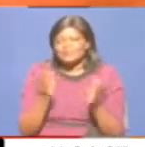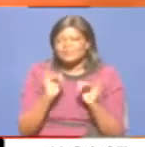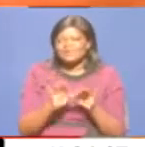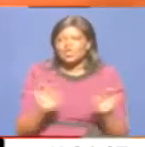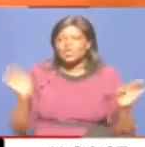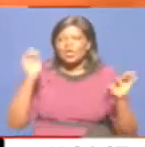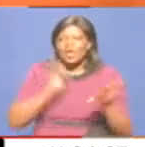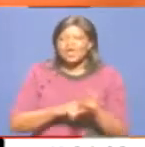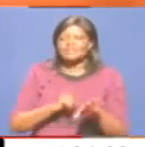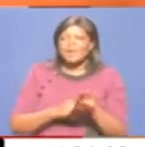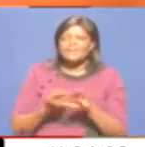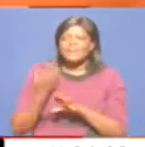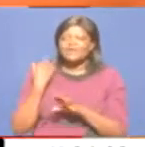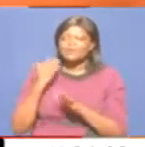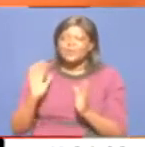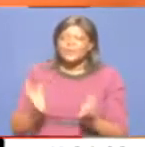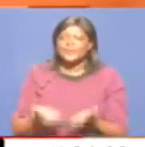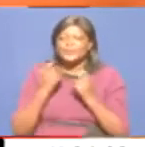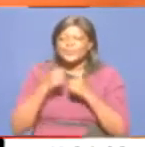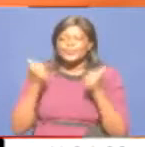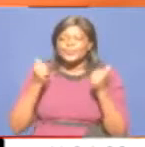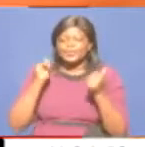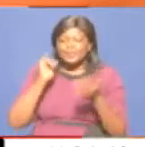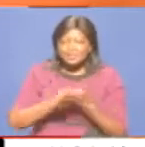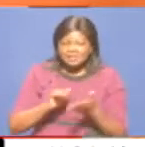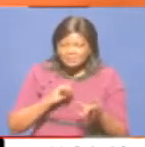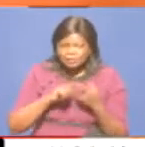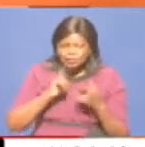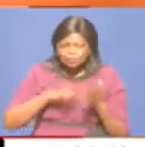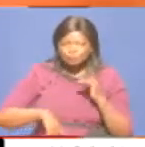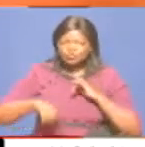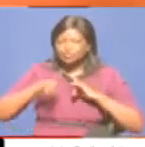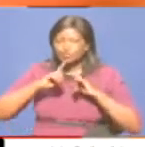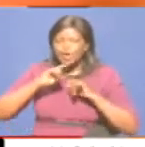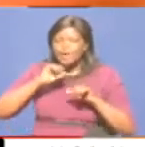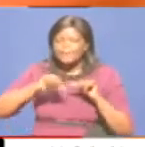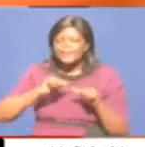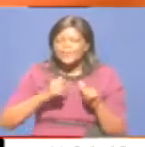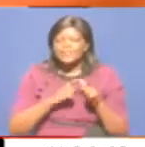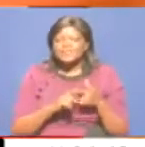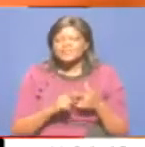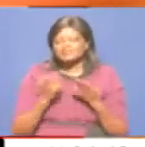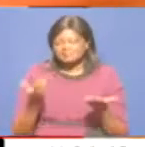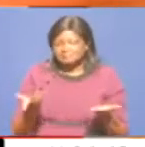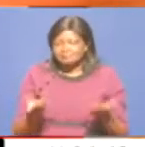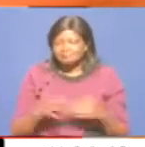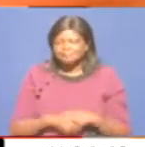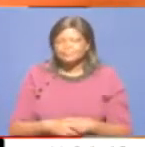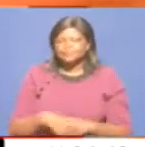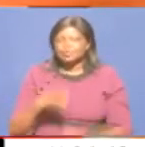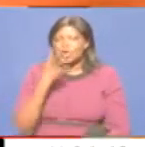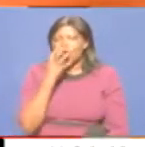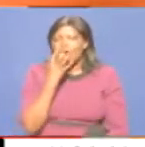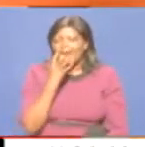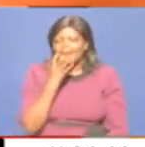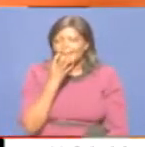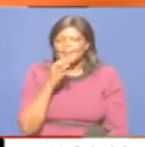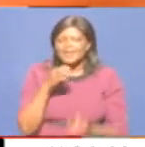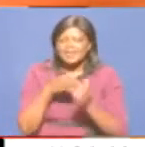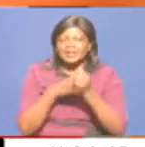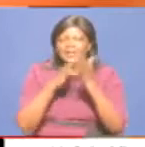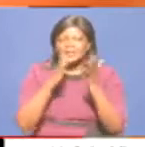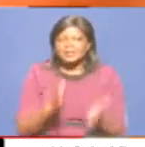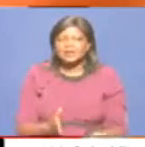we recover. So that is exactly what we are going to be looking at. Plus, of course, ODM leader is